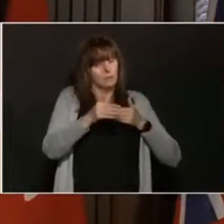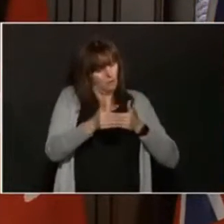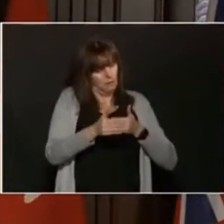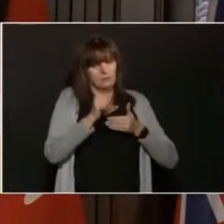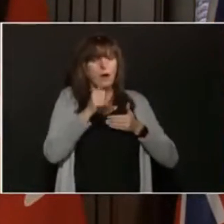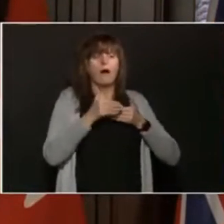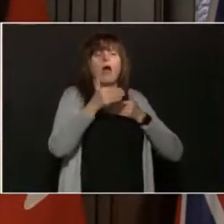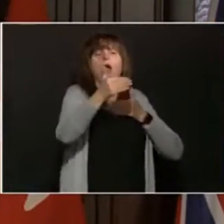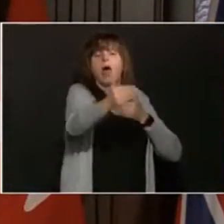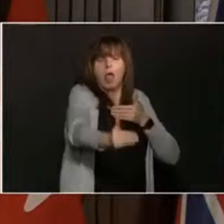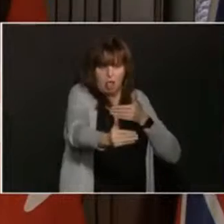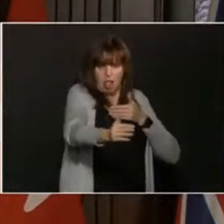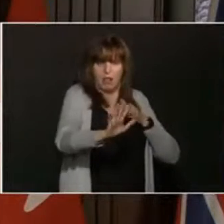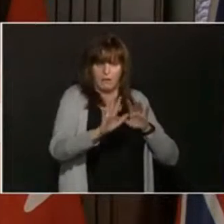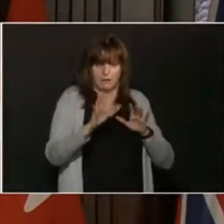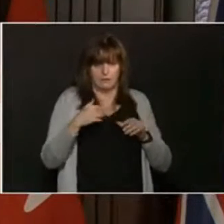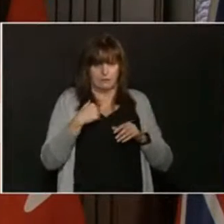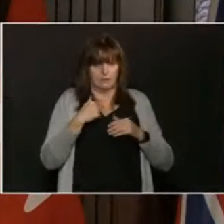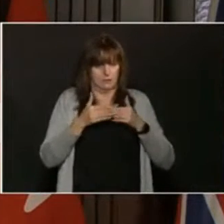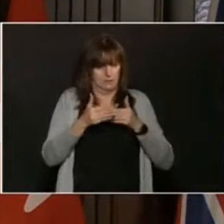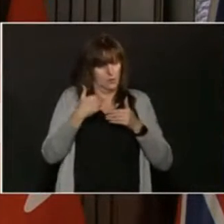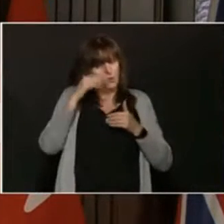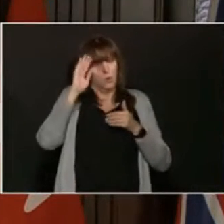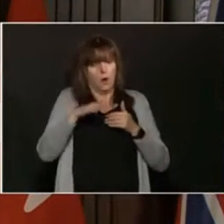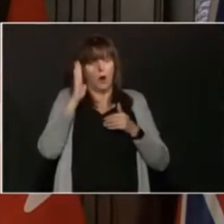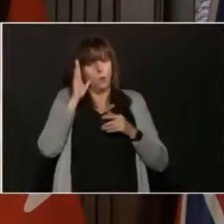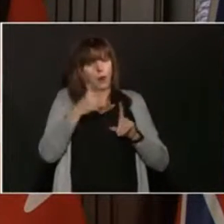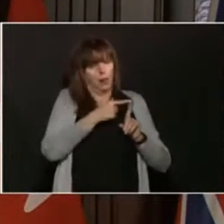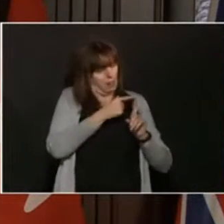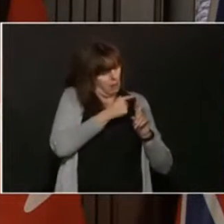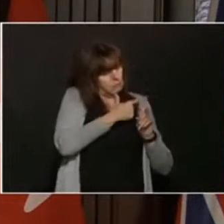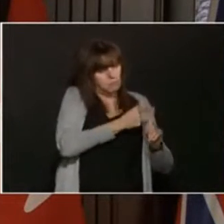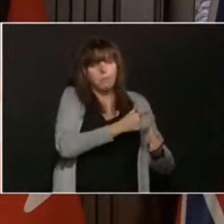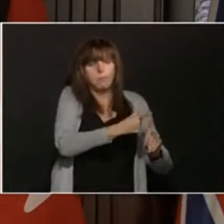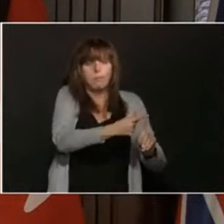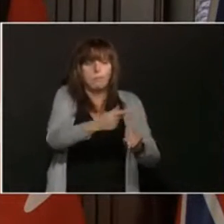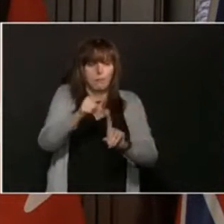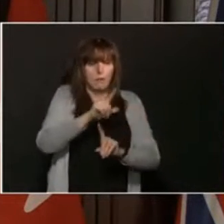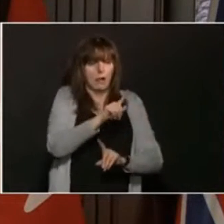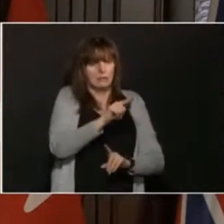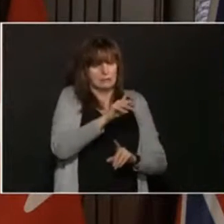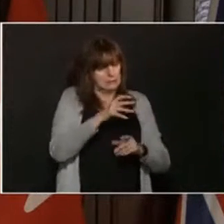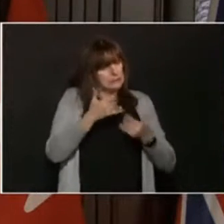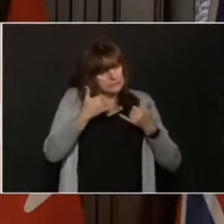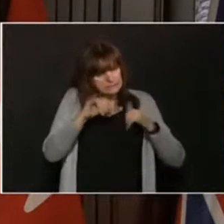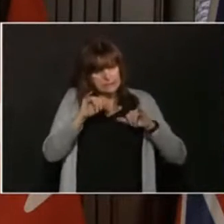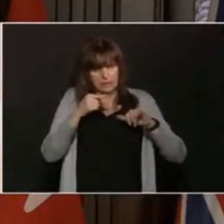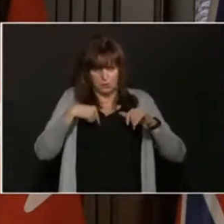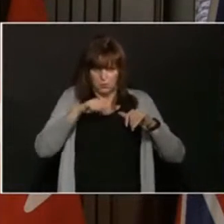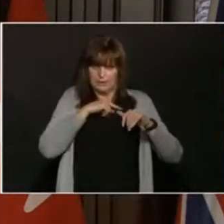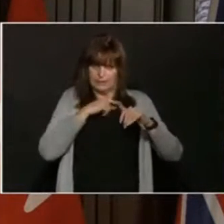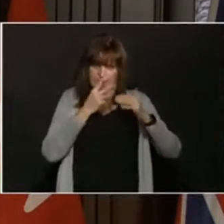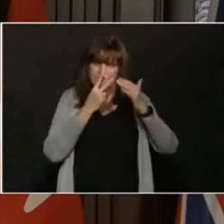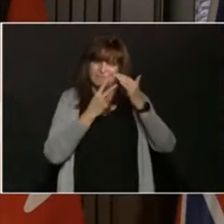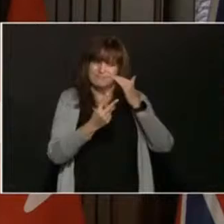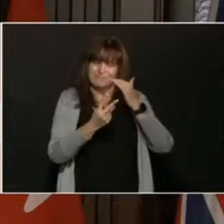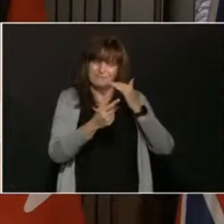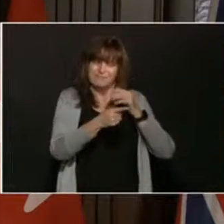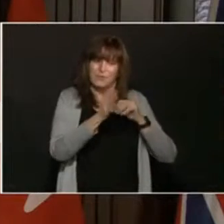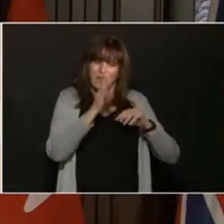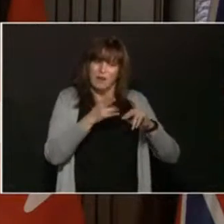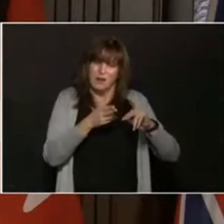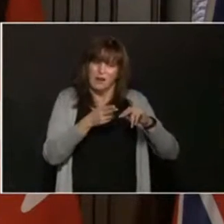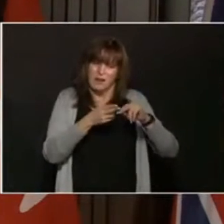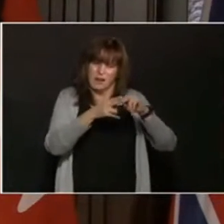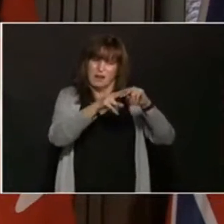vaccinate as much as possible within the long-term care homes, you're still going to see case growth. Remember, in these hotspots, we're really only dealing with, I think, about a third